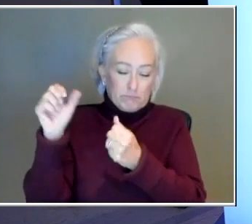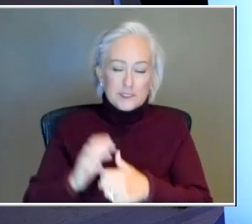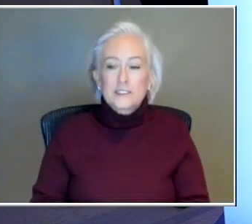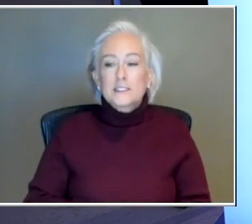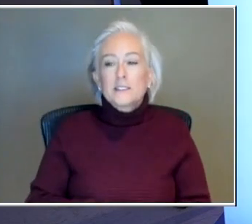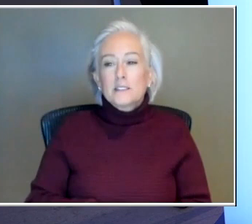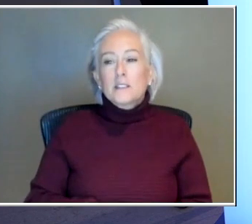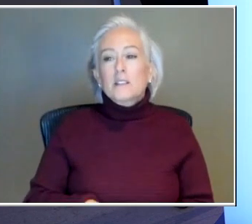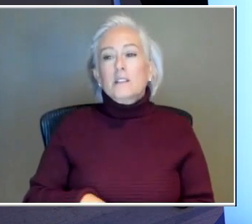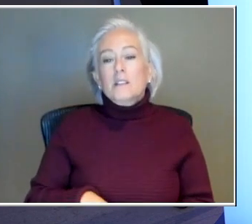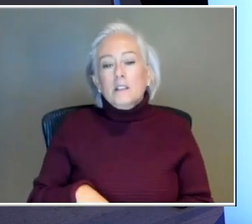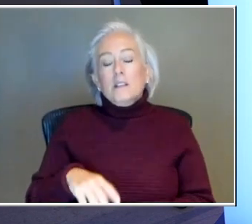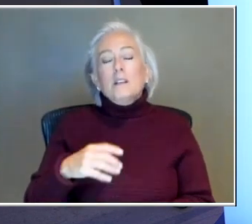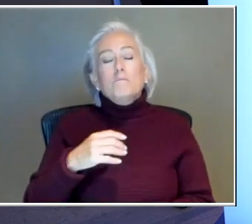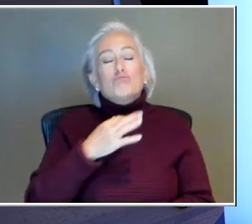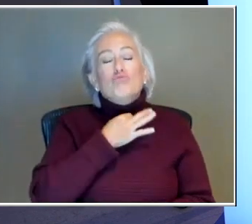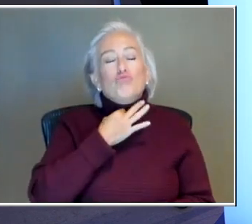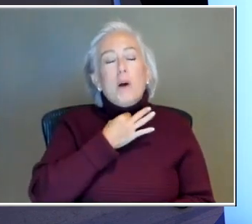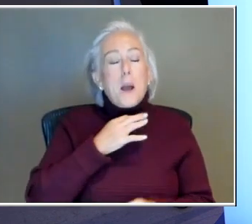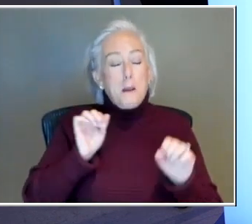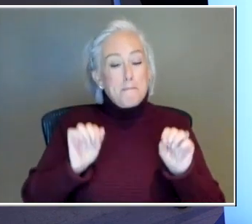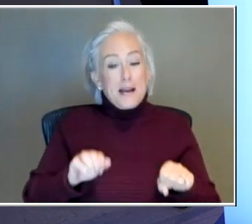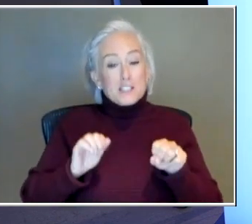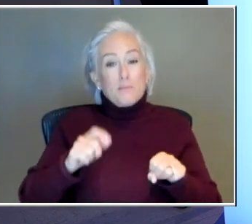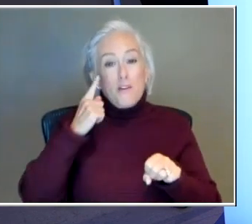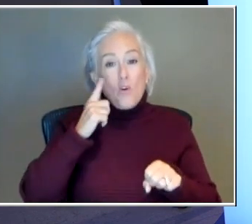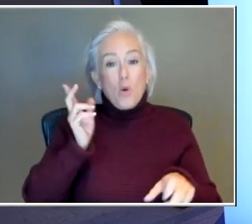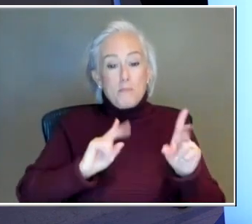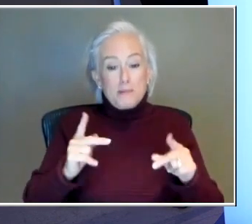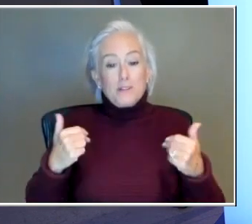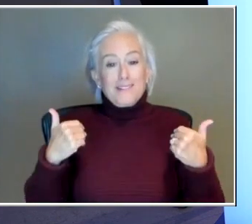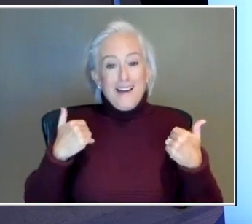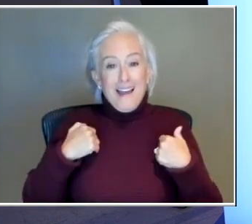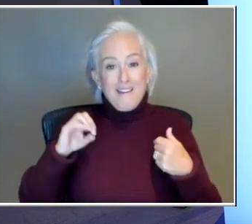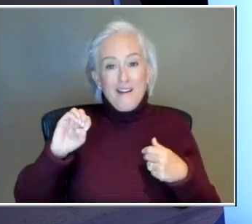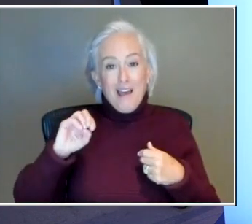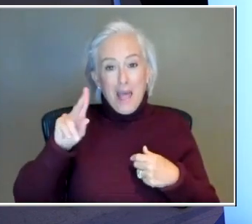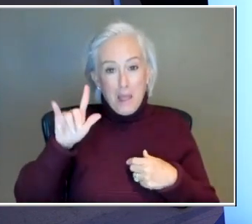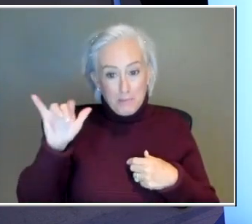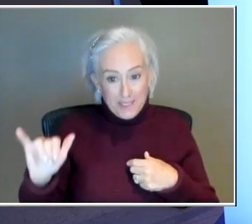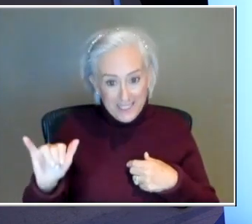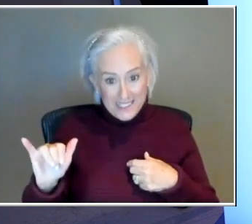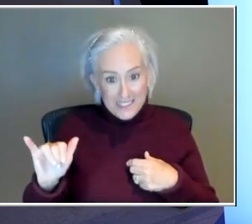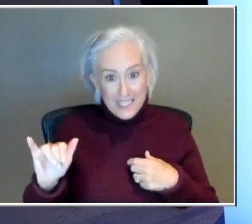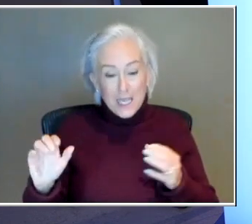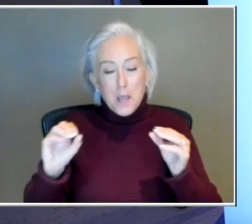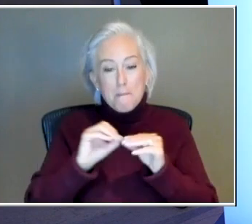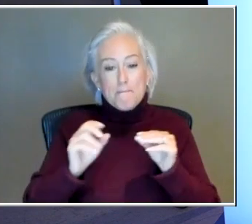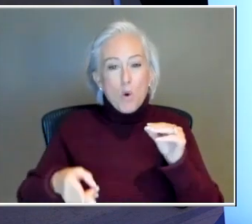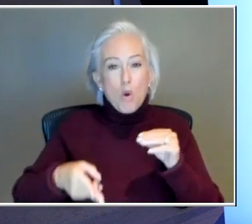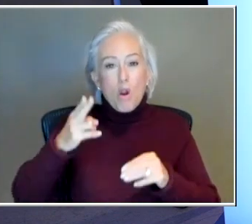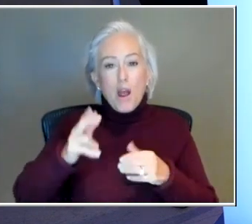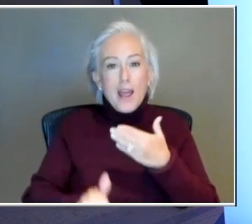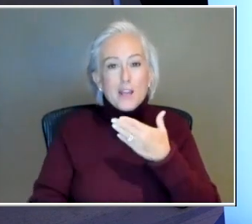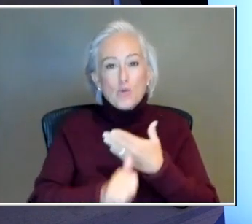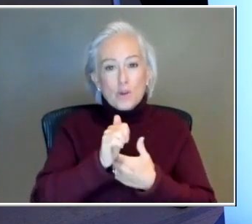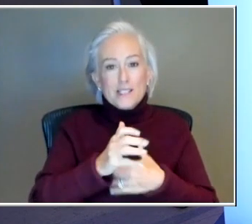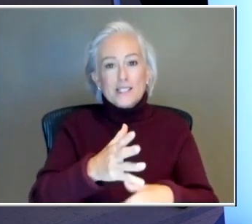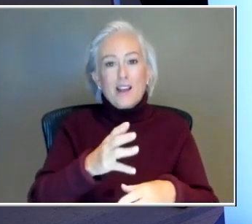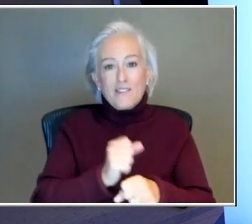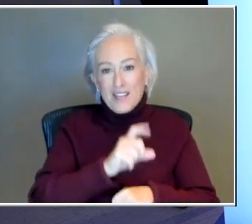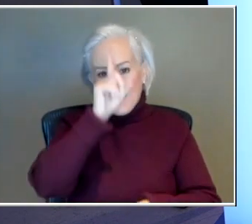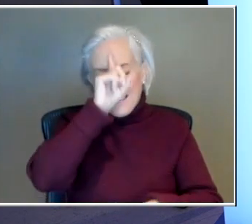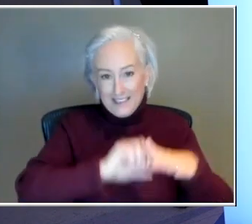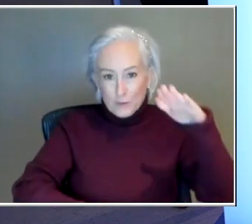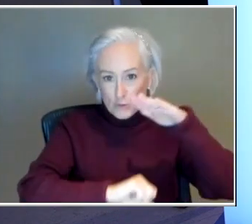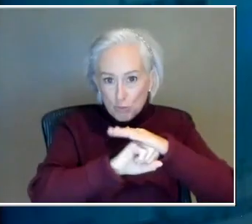for people who have experienced epilepsy as they age, do they face a higher risk of developing conditions like stroke or Parkinson's disease? Not to